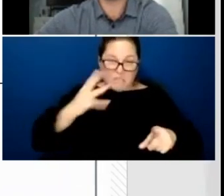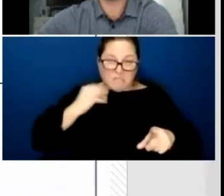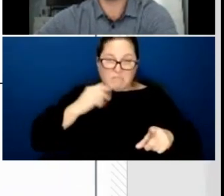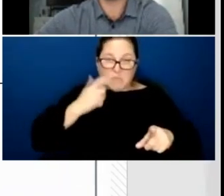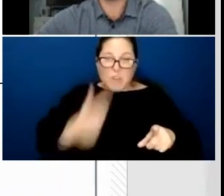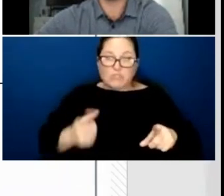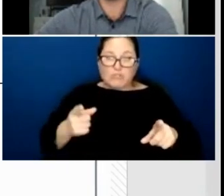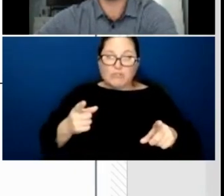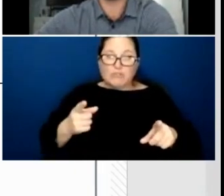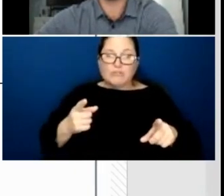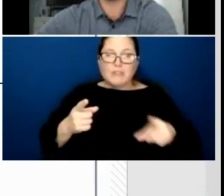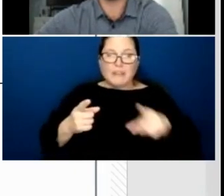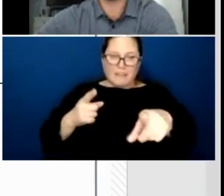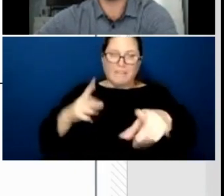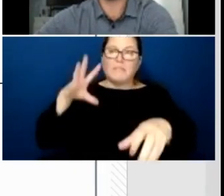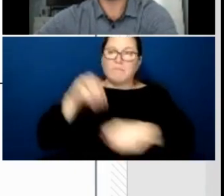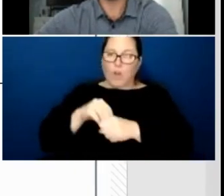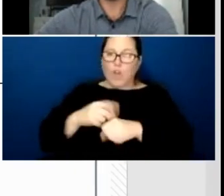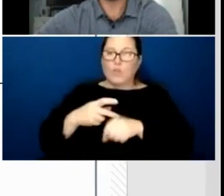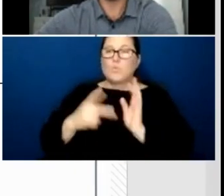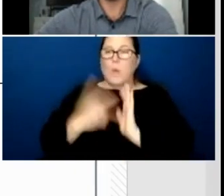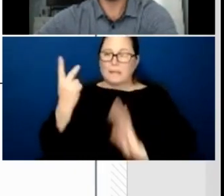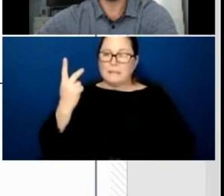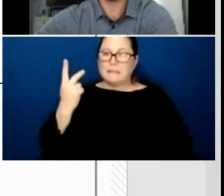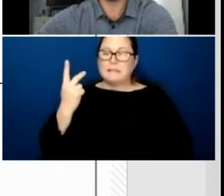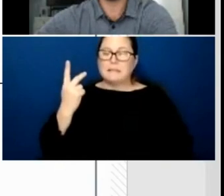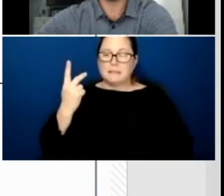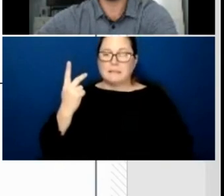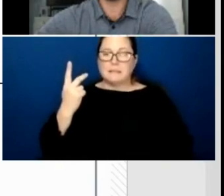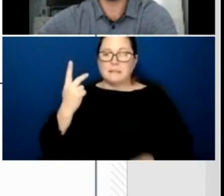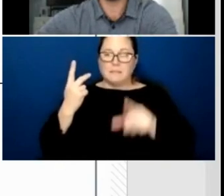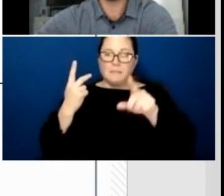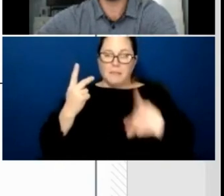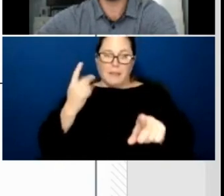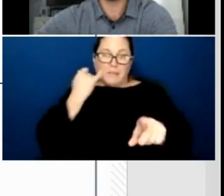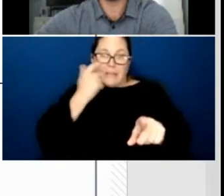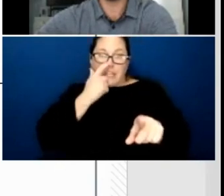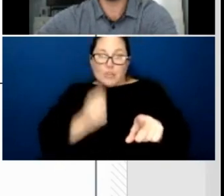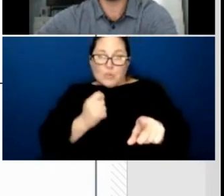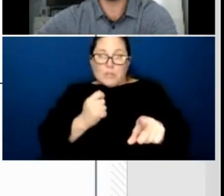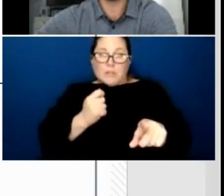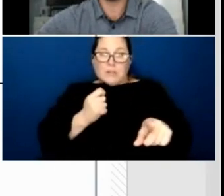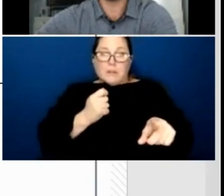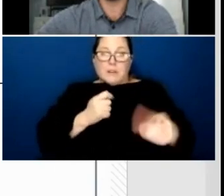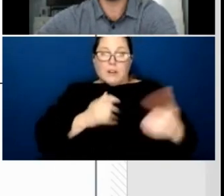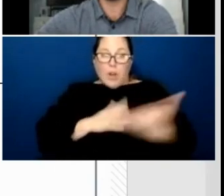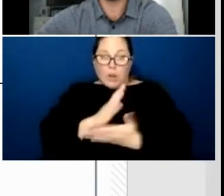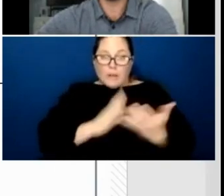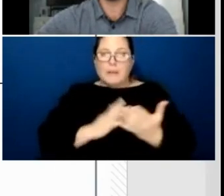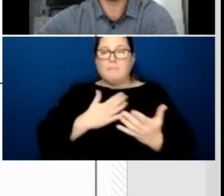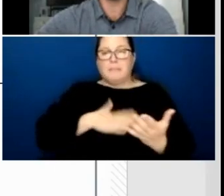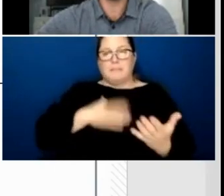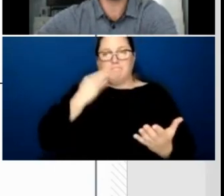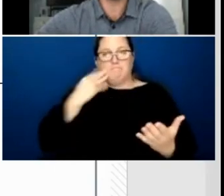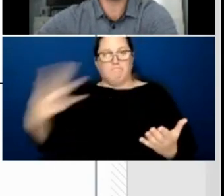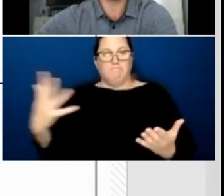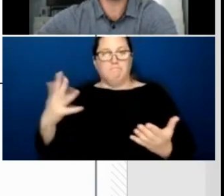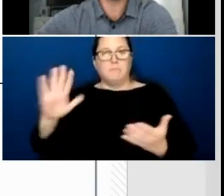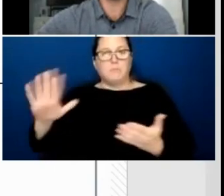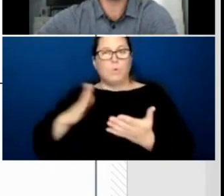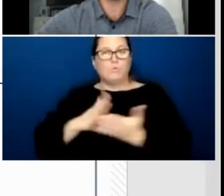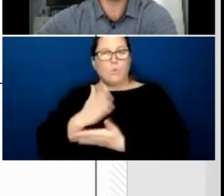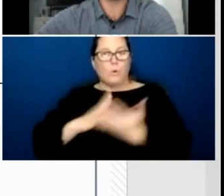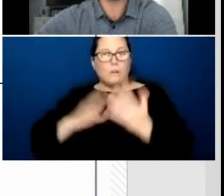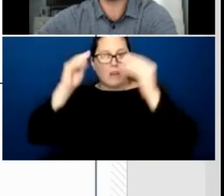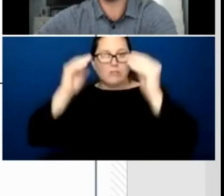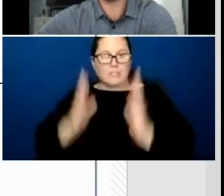culinary students or culinary classes here? Or please share this with your culinary teachers, okay? So please, when you